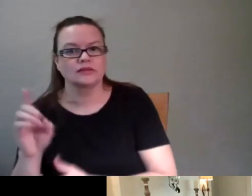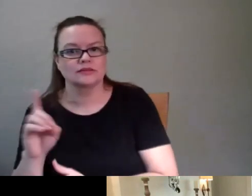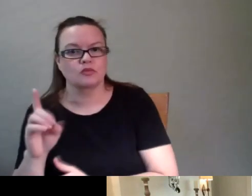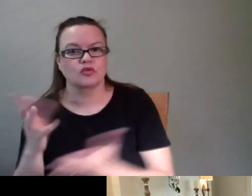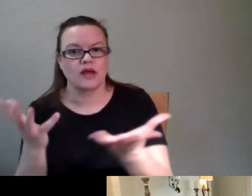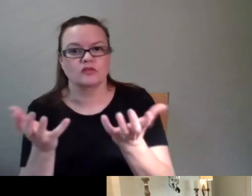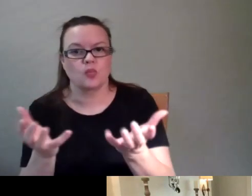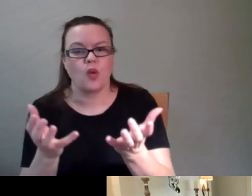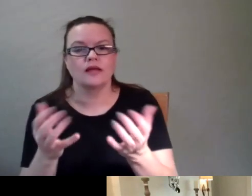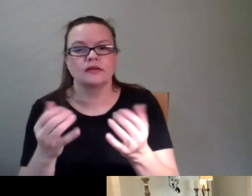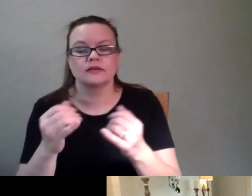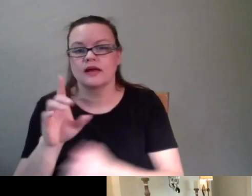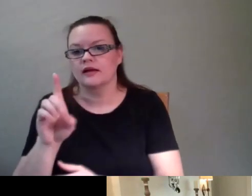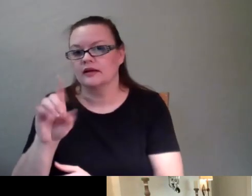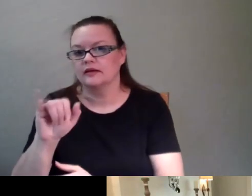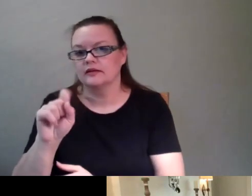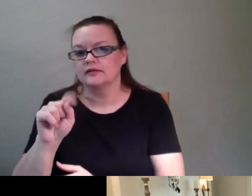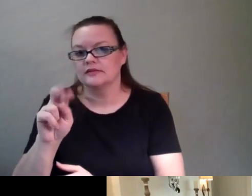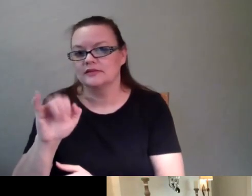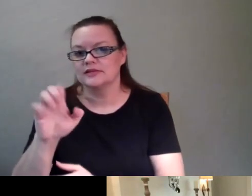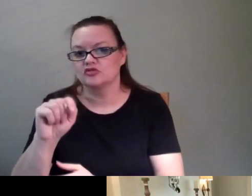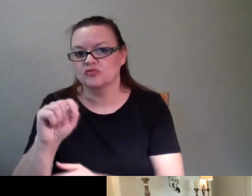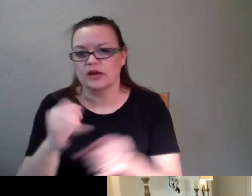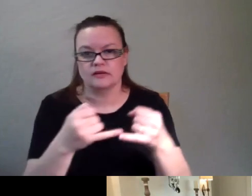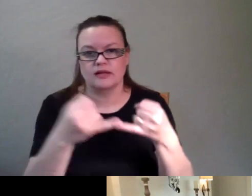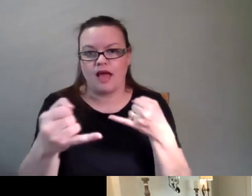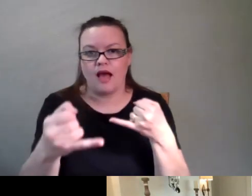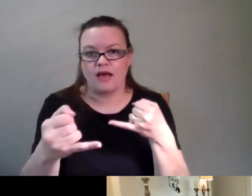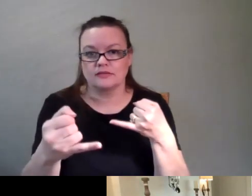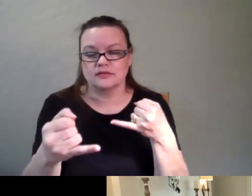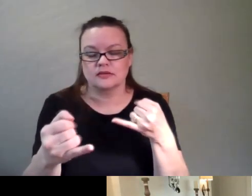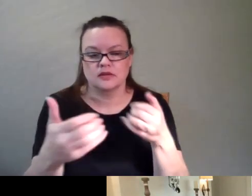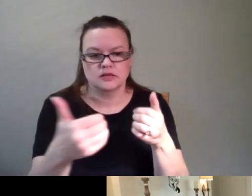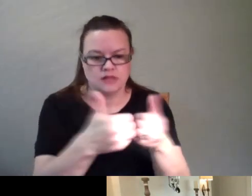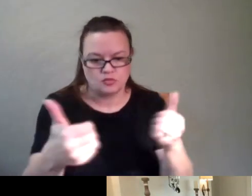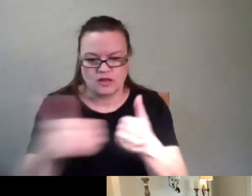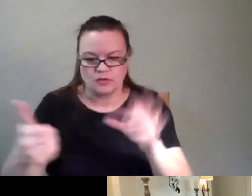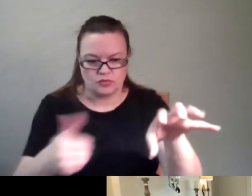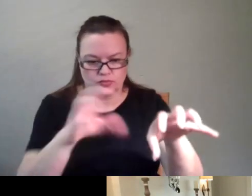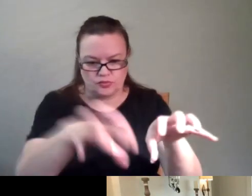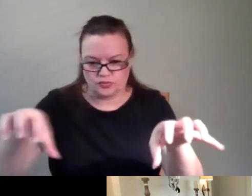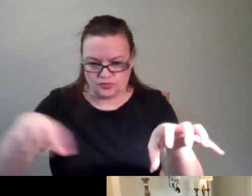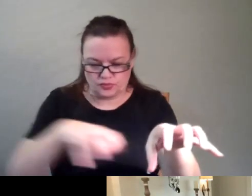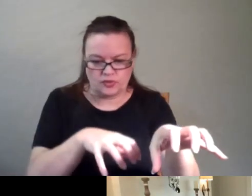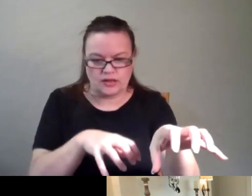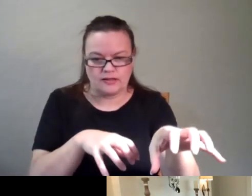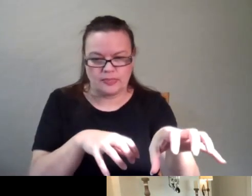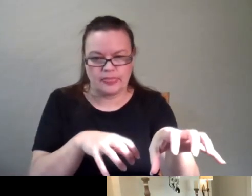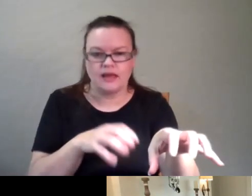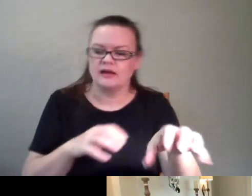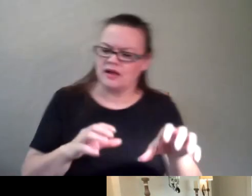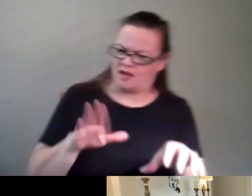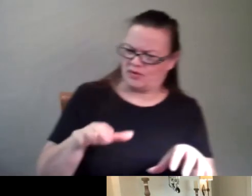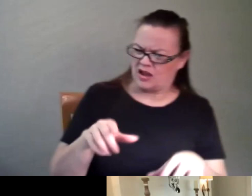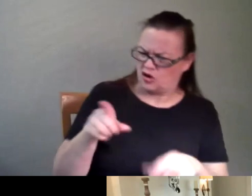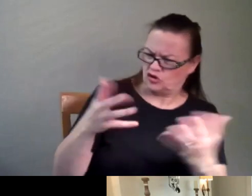up the Democratic vote. And we basically went to them and said, if you want more African-American